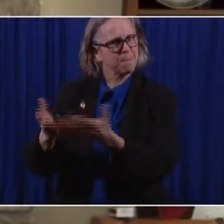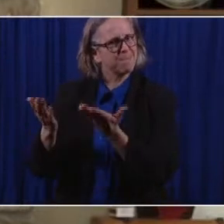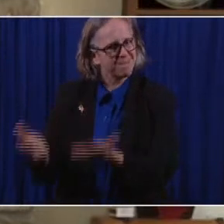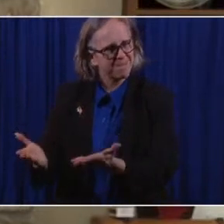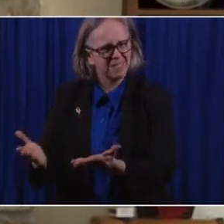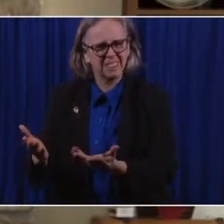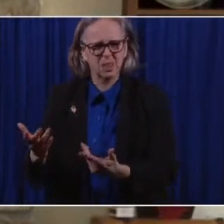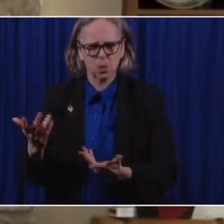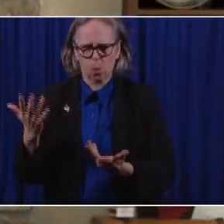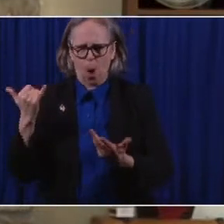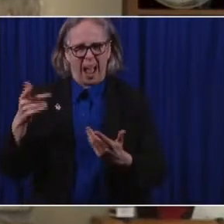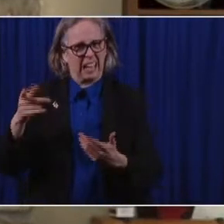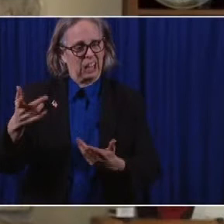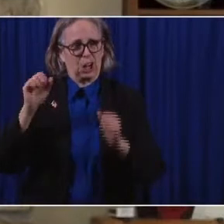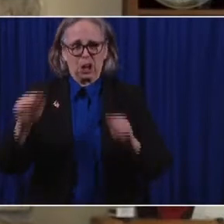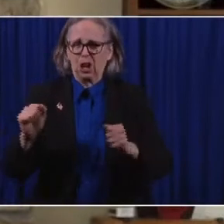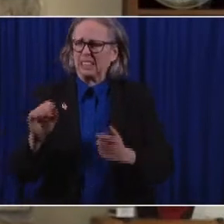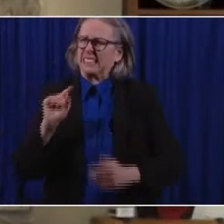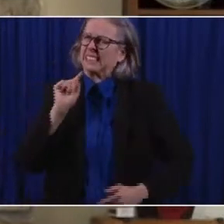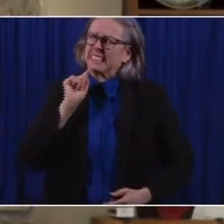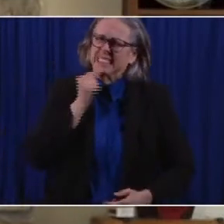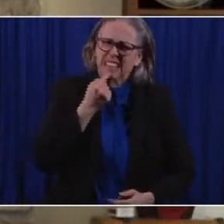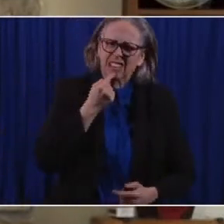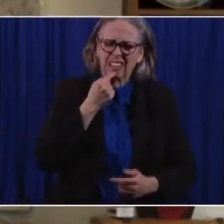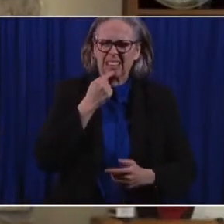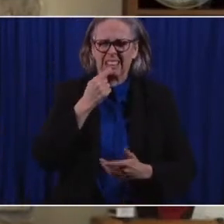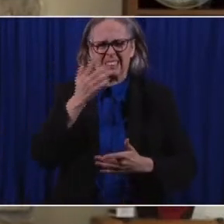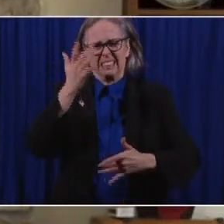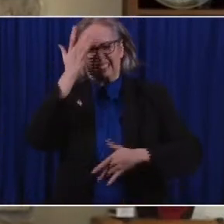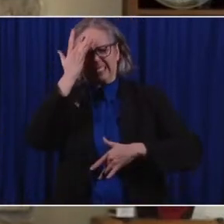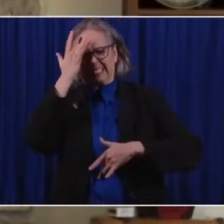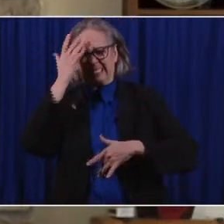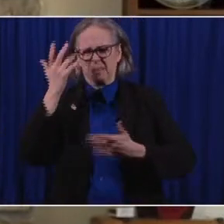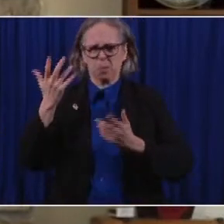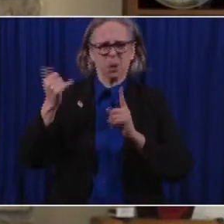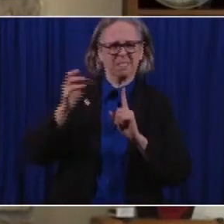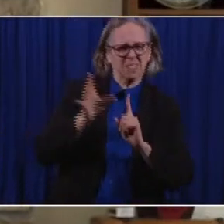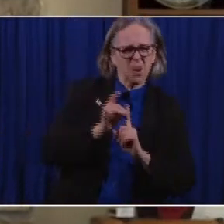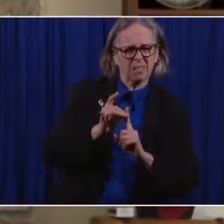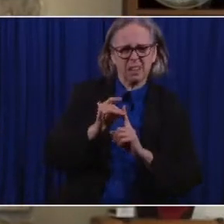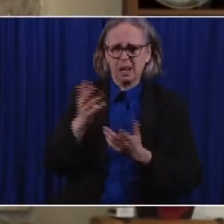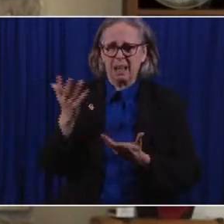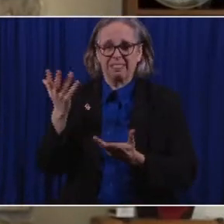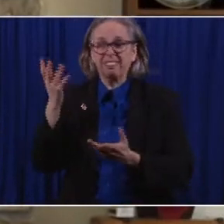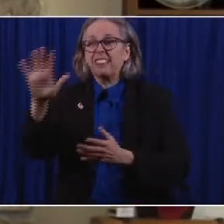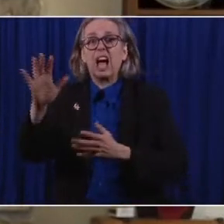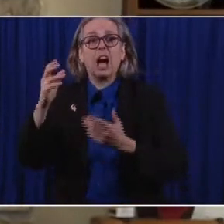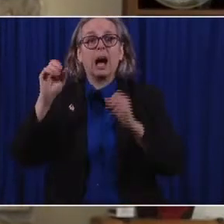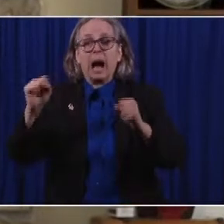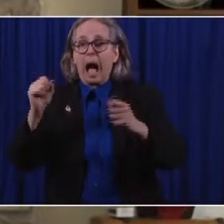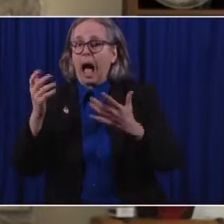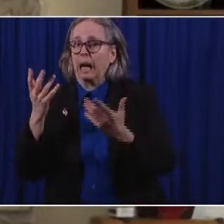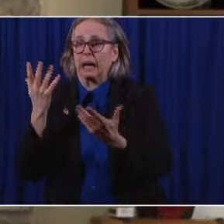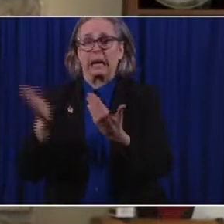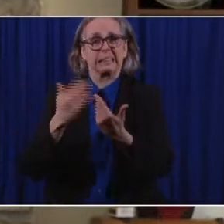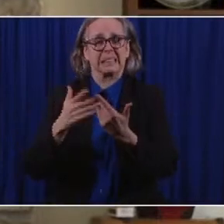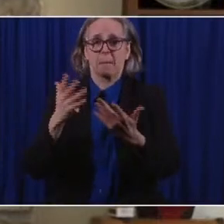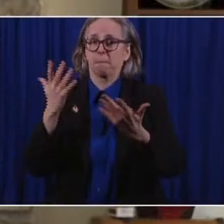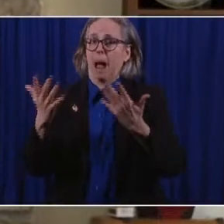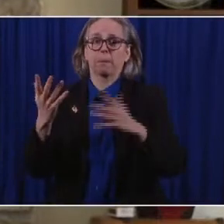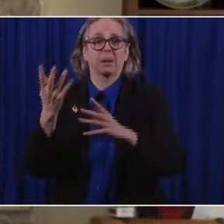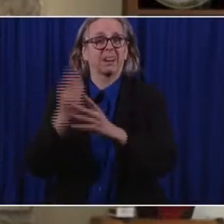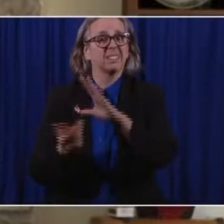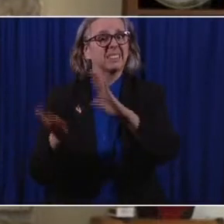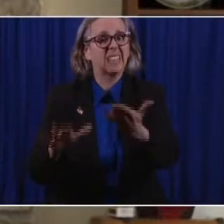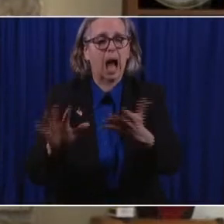likely to face a high mortality rate than other people. It's based by age,